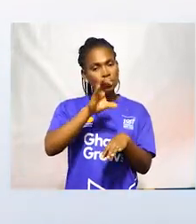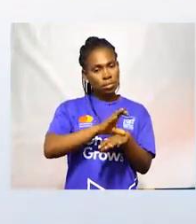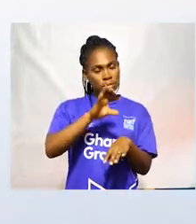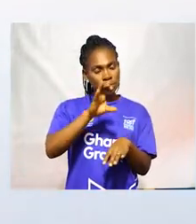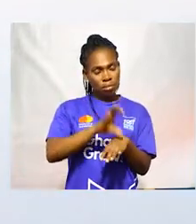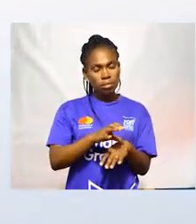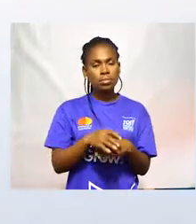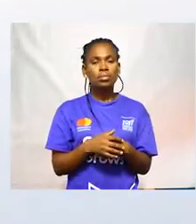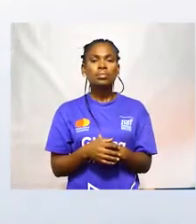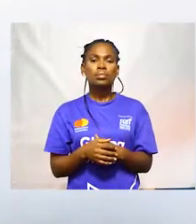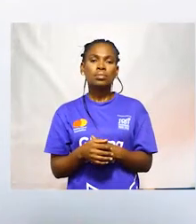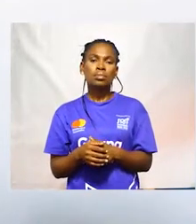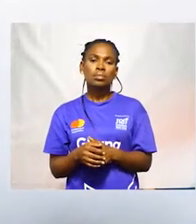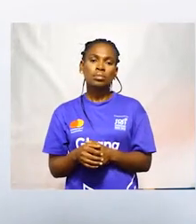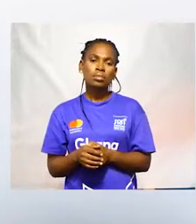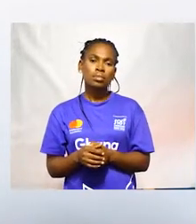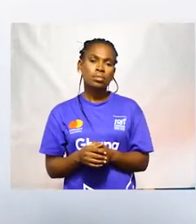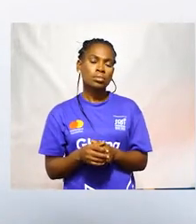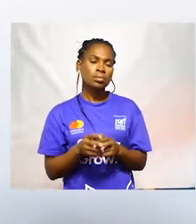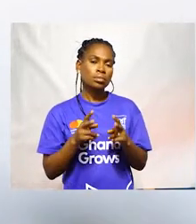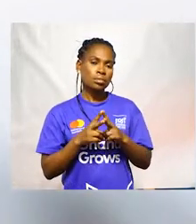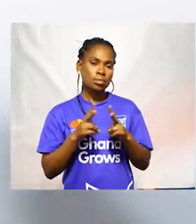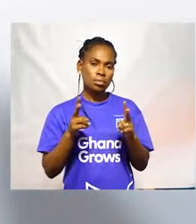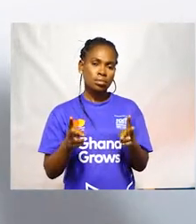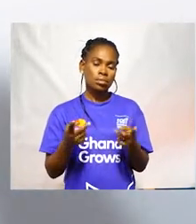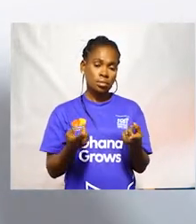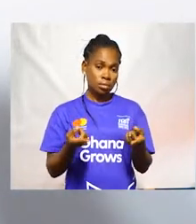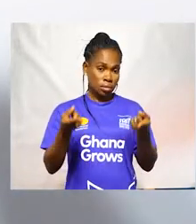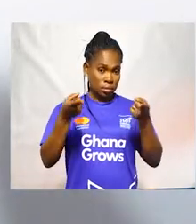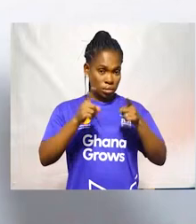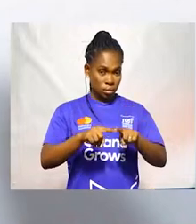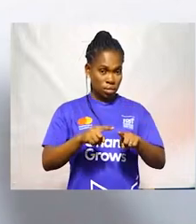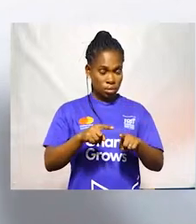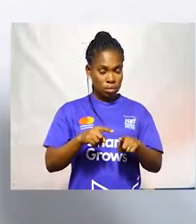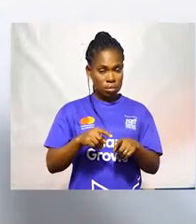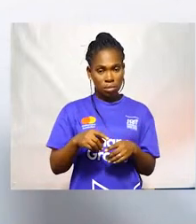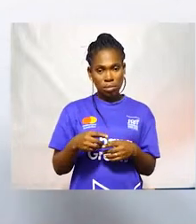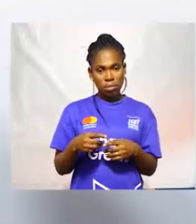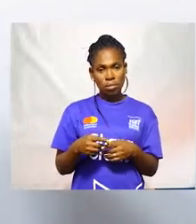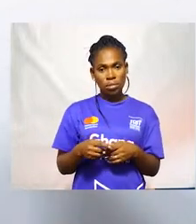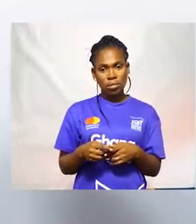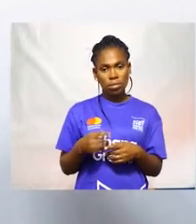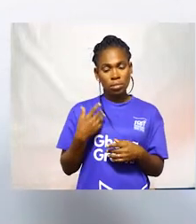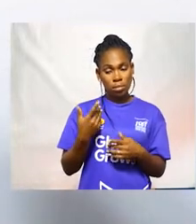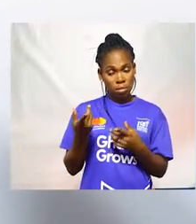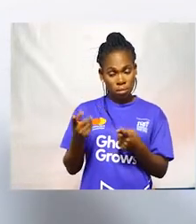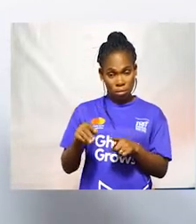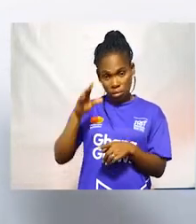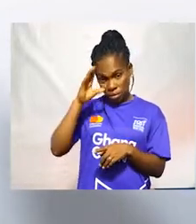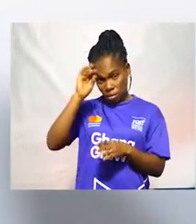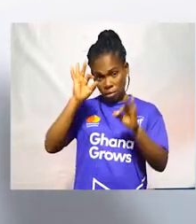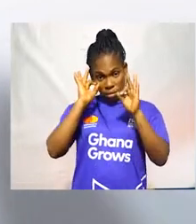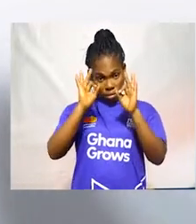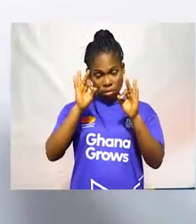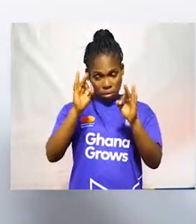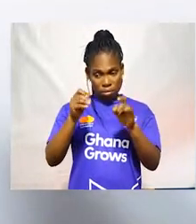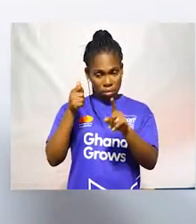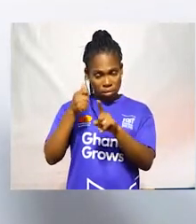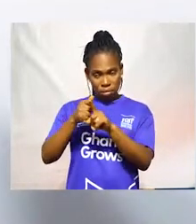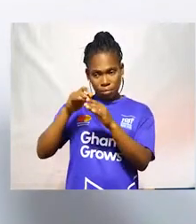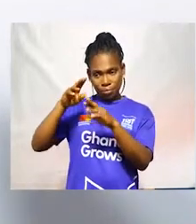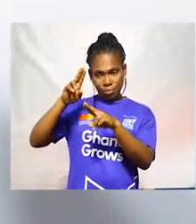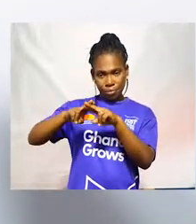Appentin Fredrick Ajiman. So when he is preaching, I'll be at the